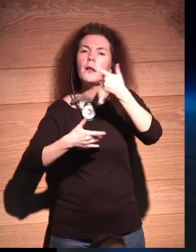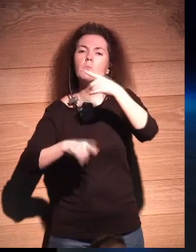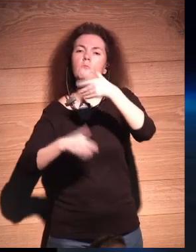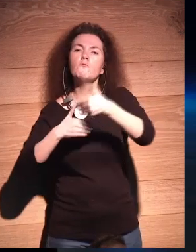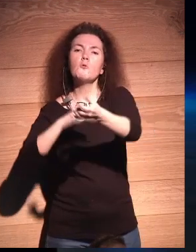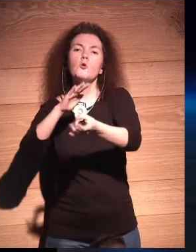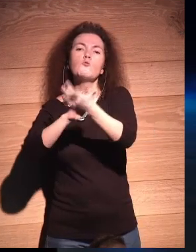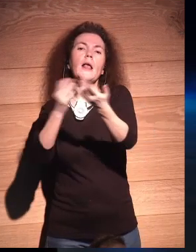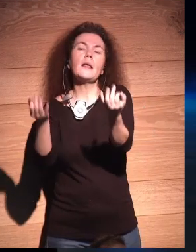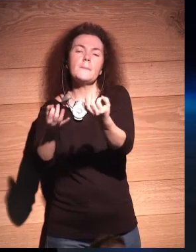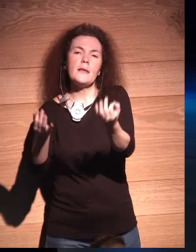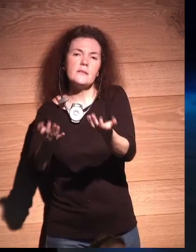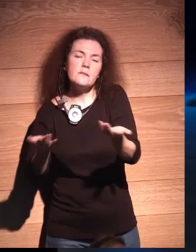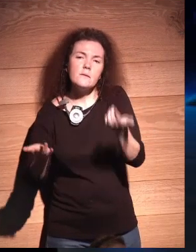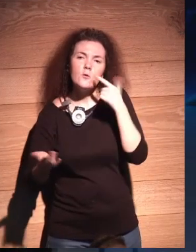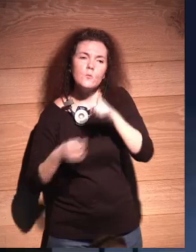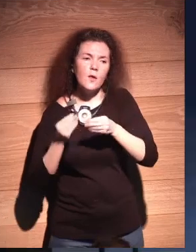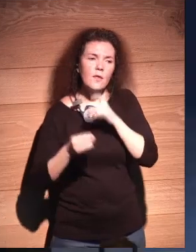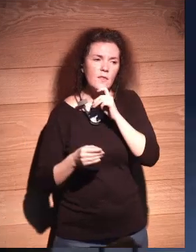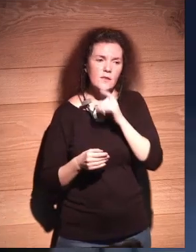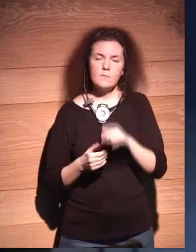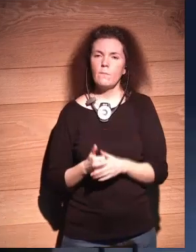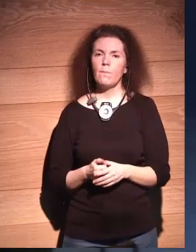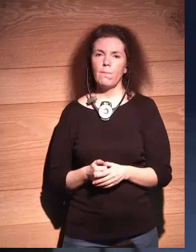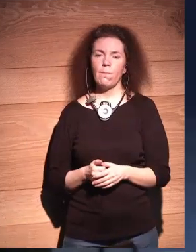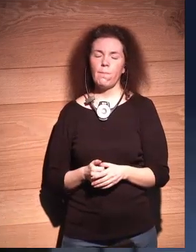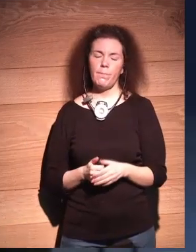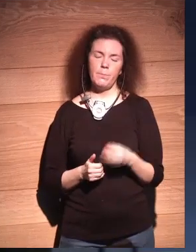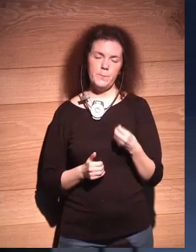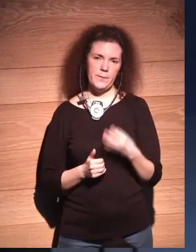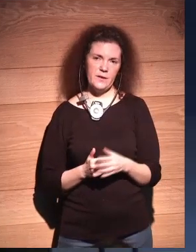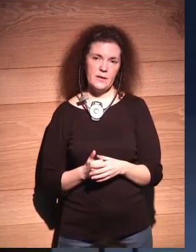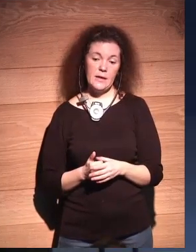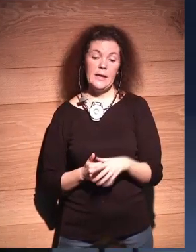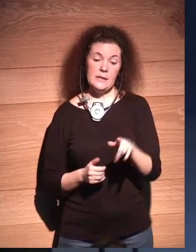here I am showing work that is an absolute collaboration with my